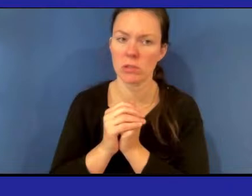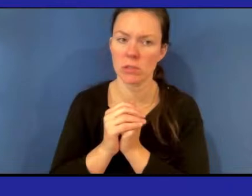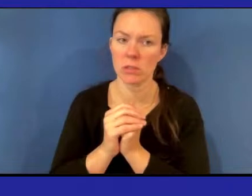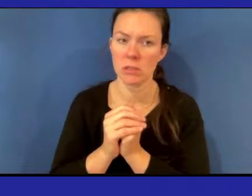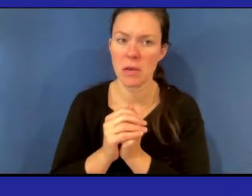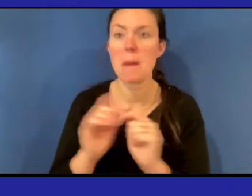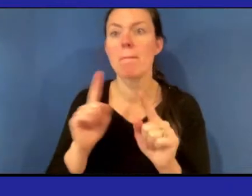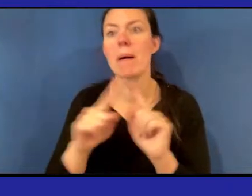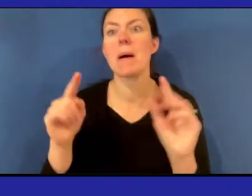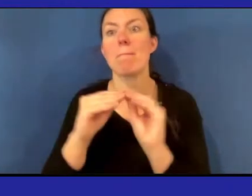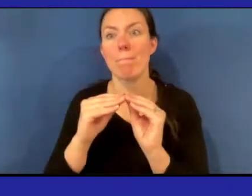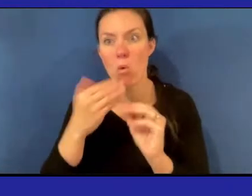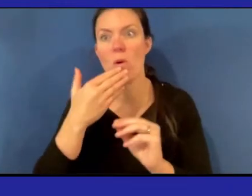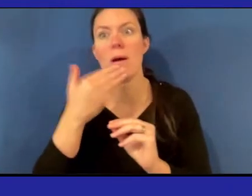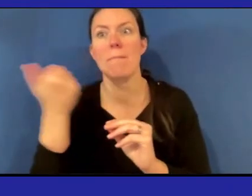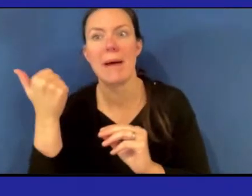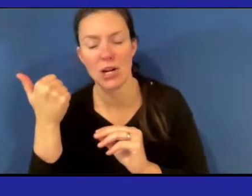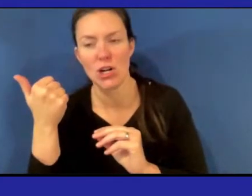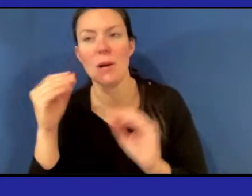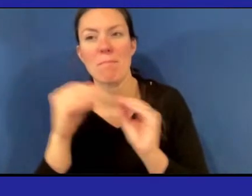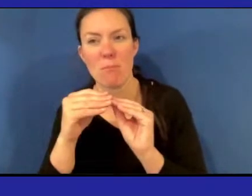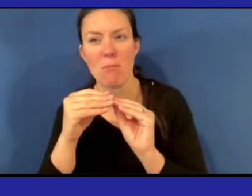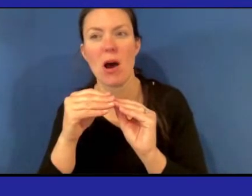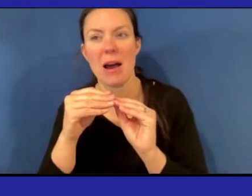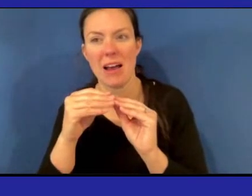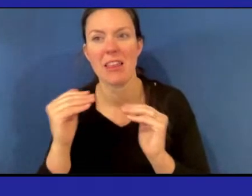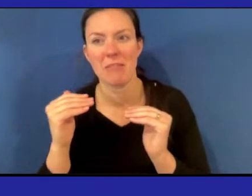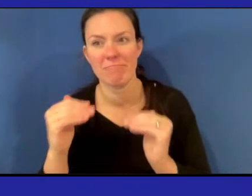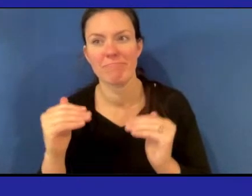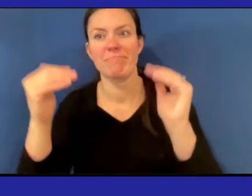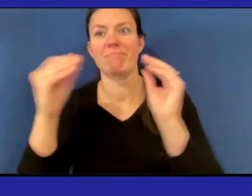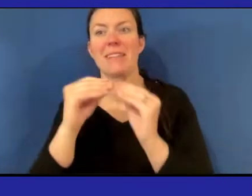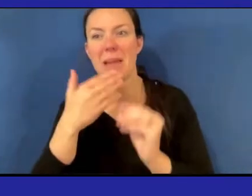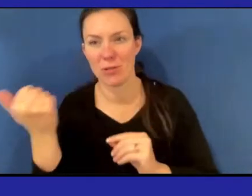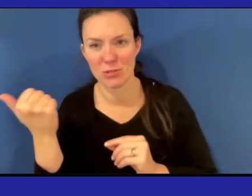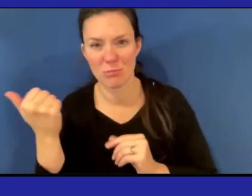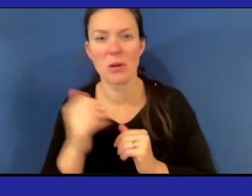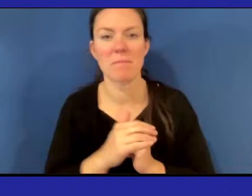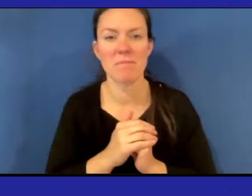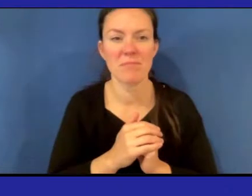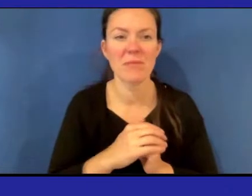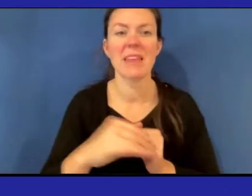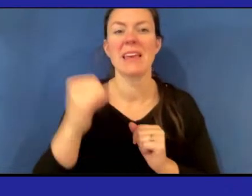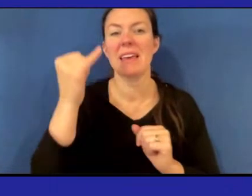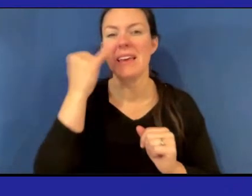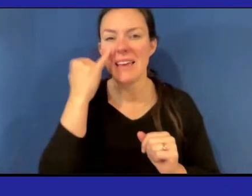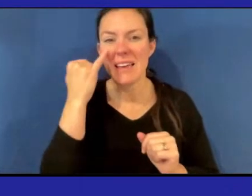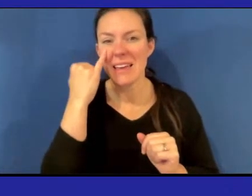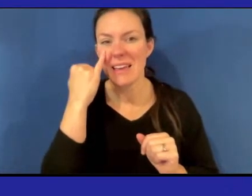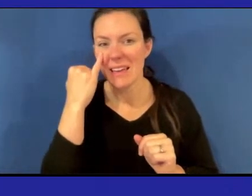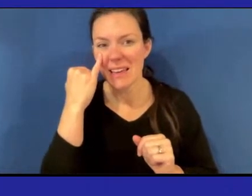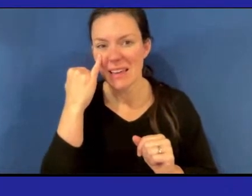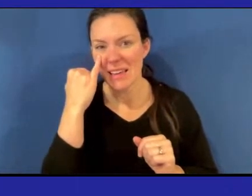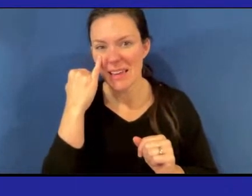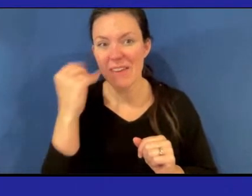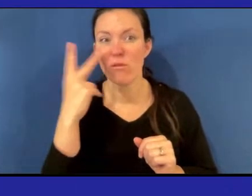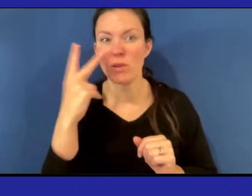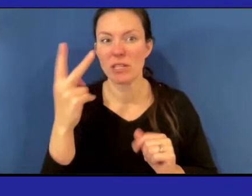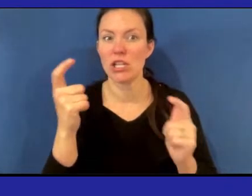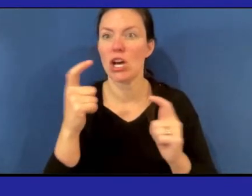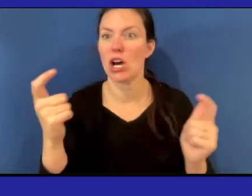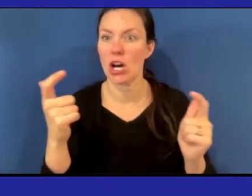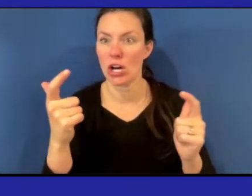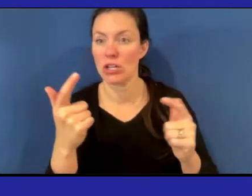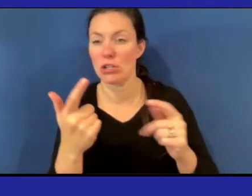more is better, or are we getting concerned if it starts to, I think really? we'll get concerned if like there's a huge spike. Yeah, But